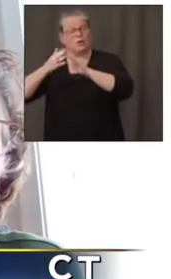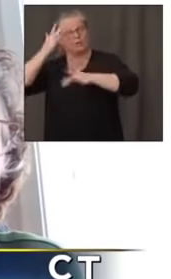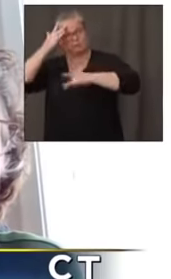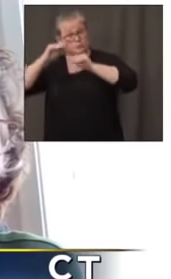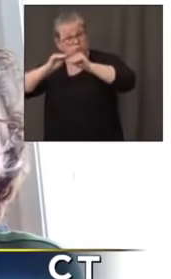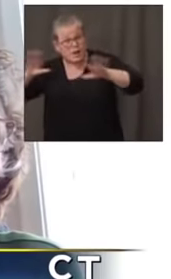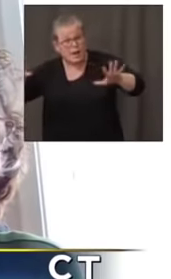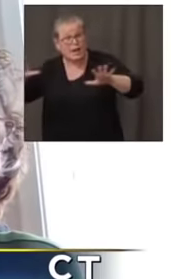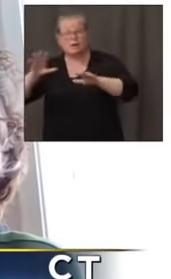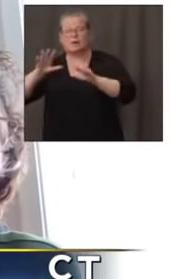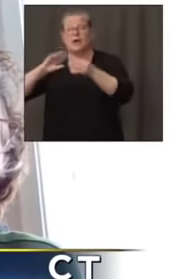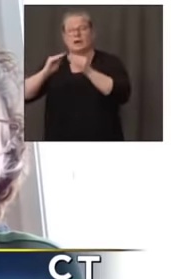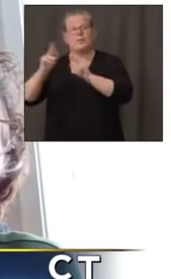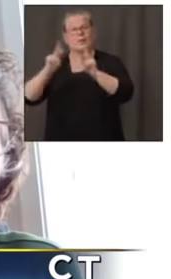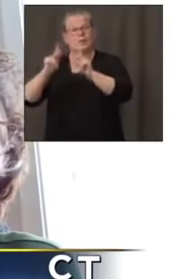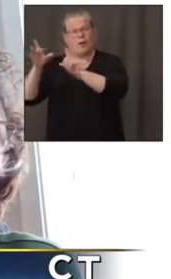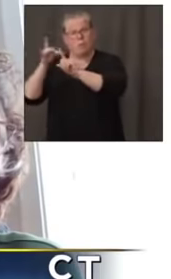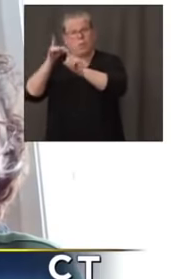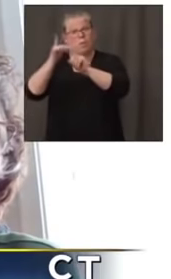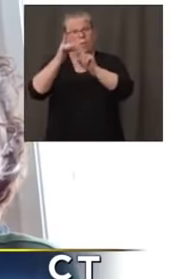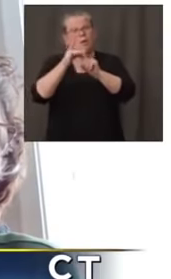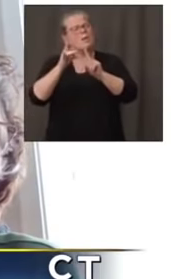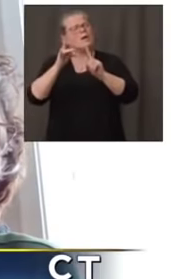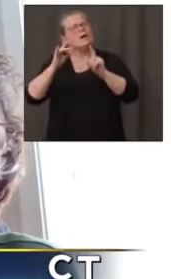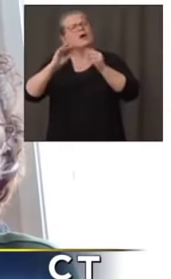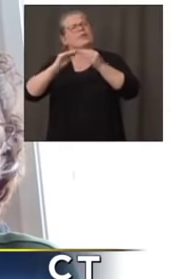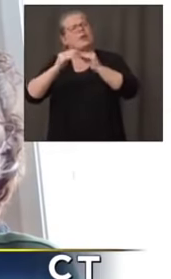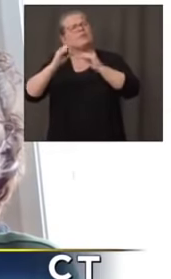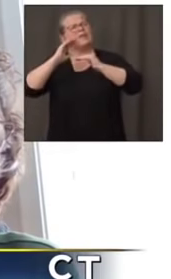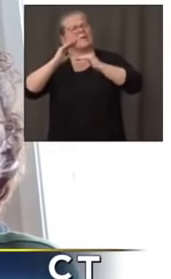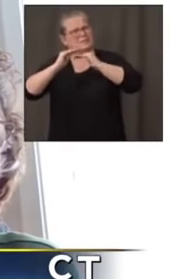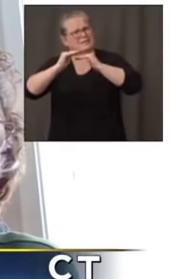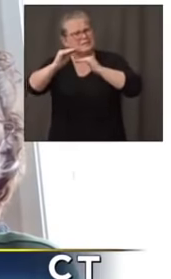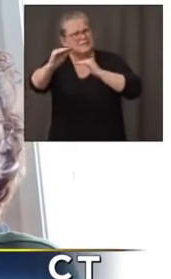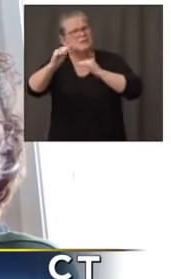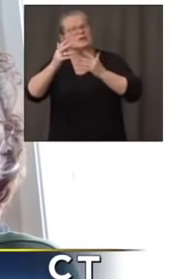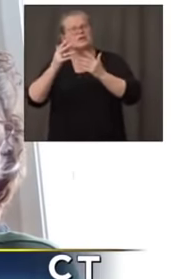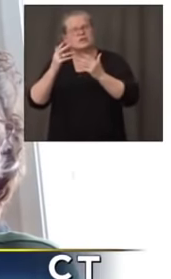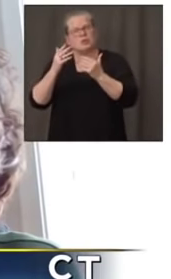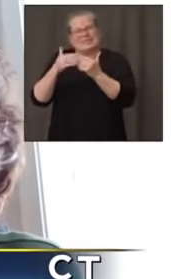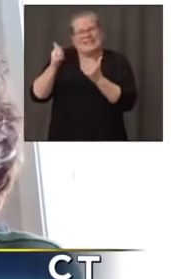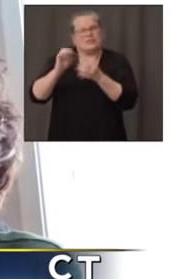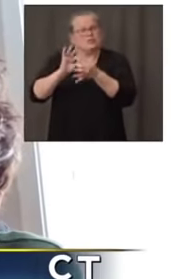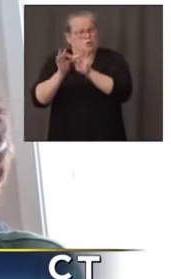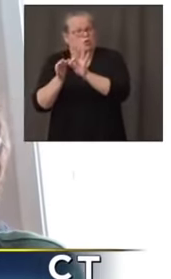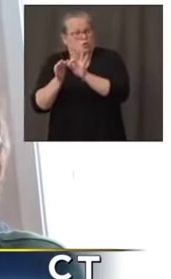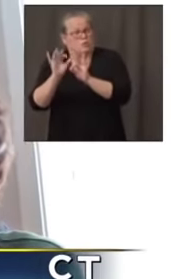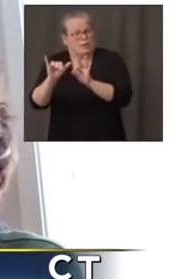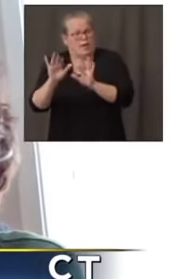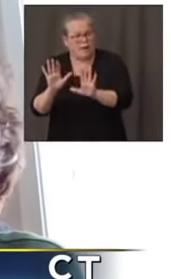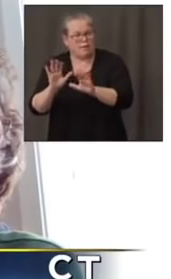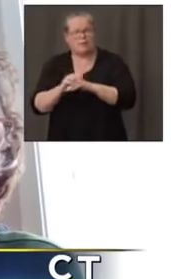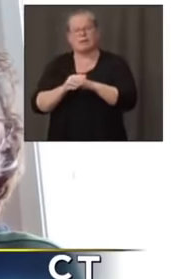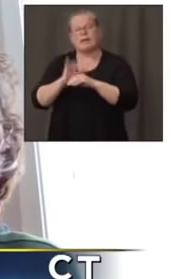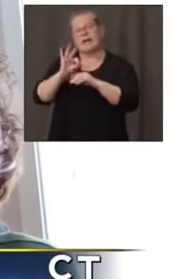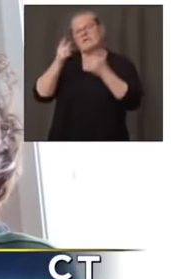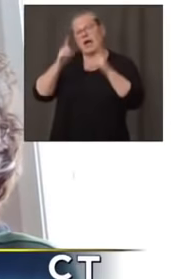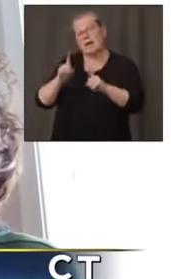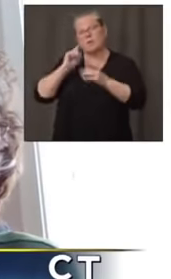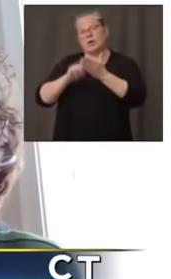those circumstances, it's much easier to interpret the test positivity. If we start to see one or both of